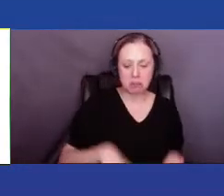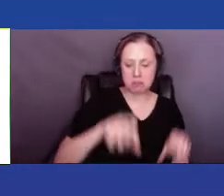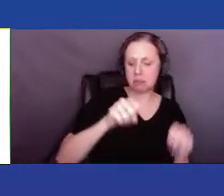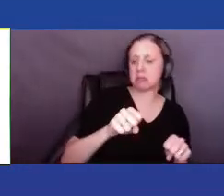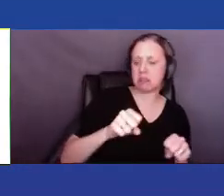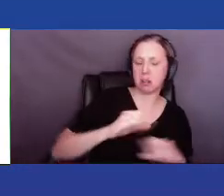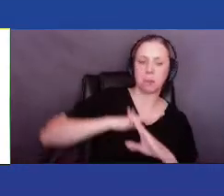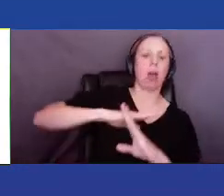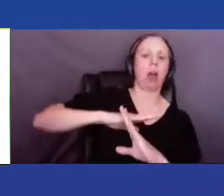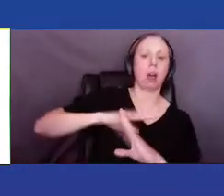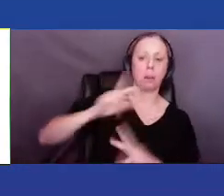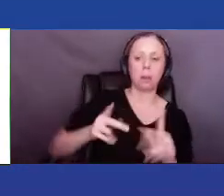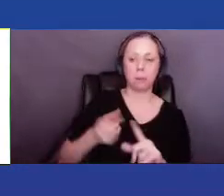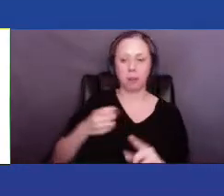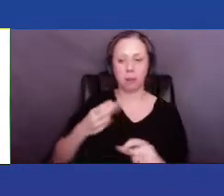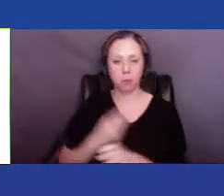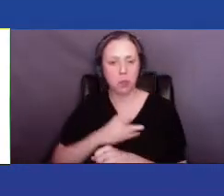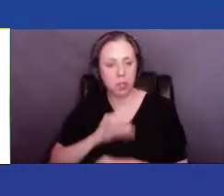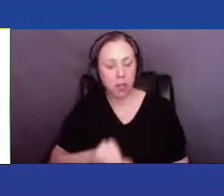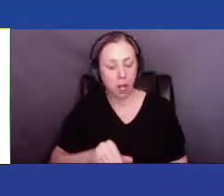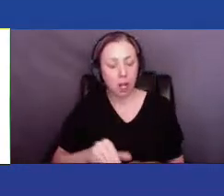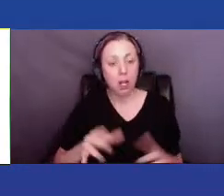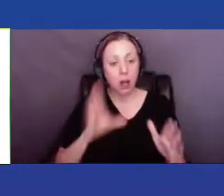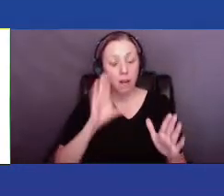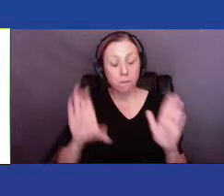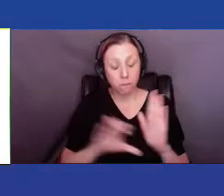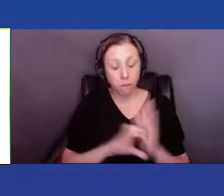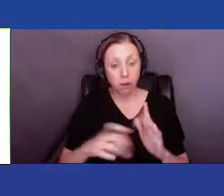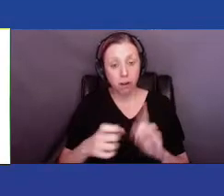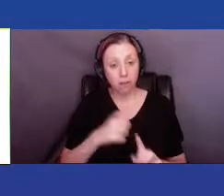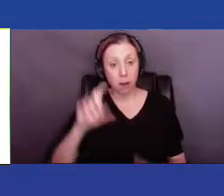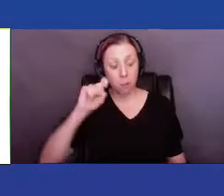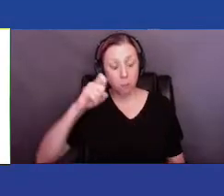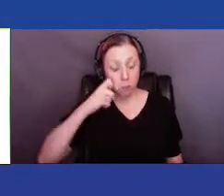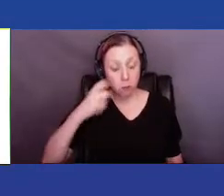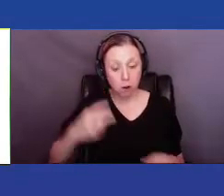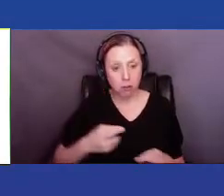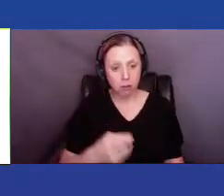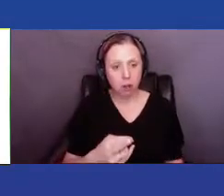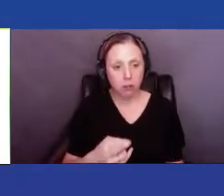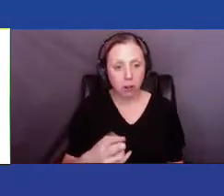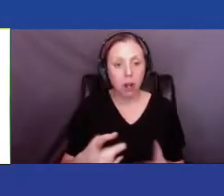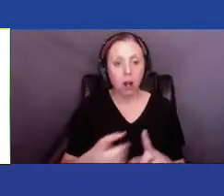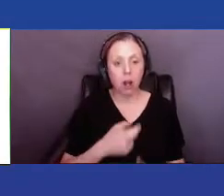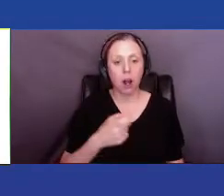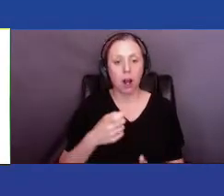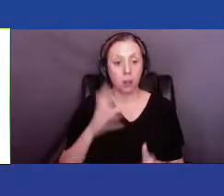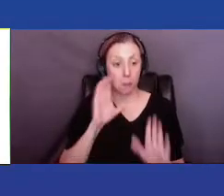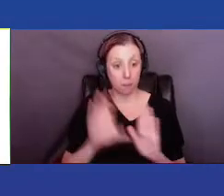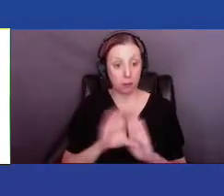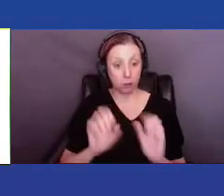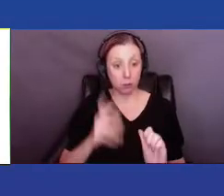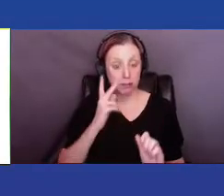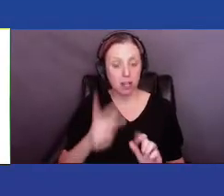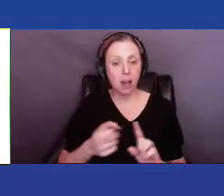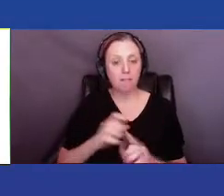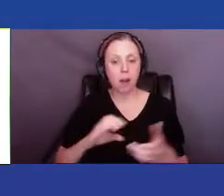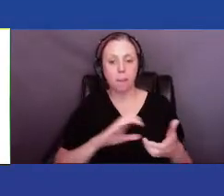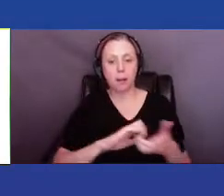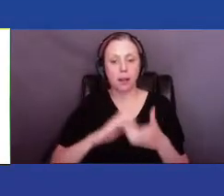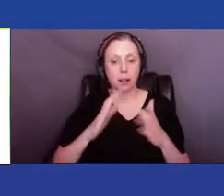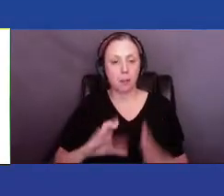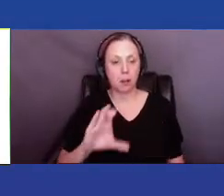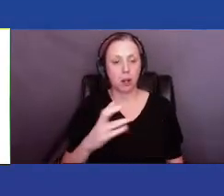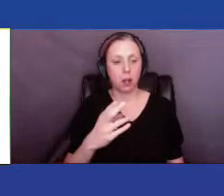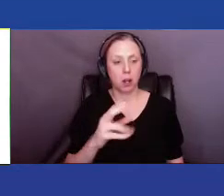you'll see of my work at the Bronx River are by collaborator Charles R. Behringer Jr., a lifelong Bronx